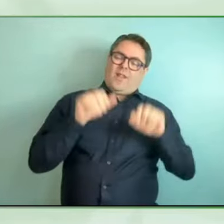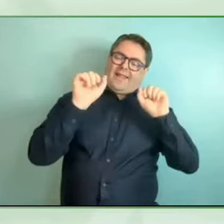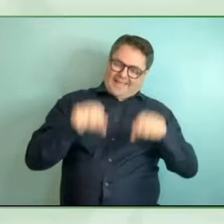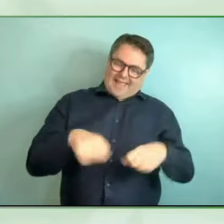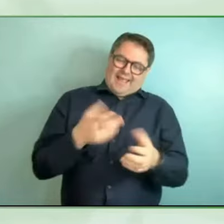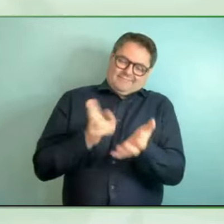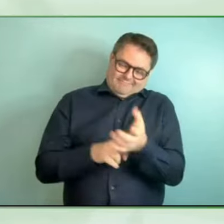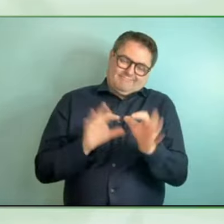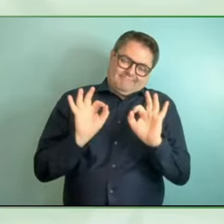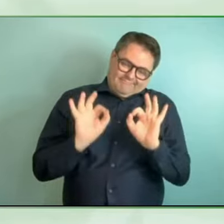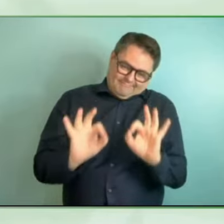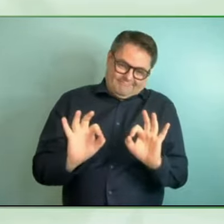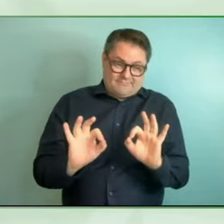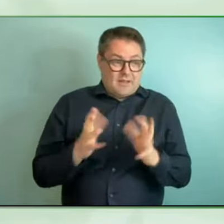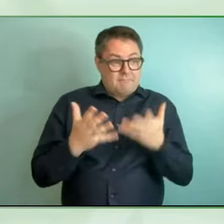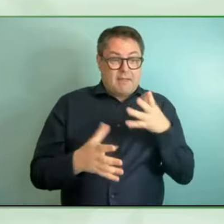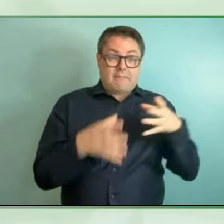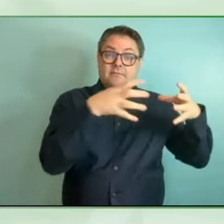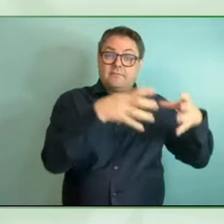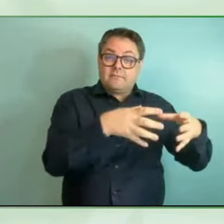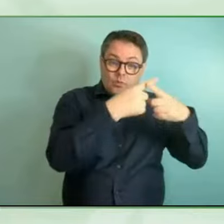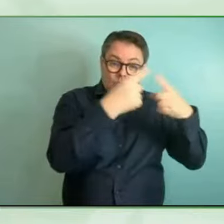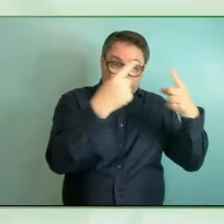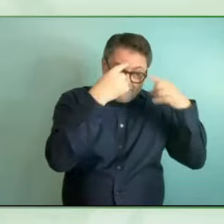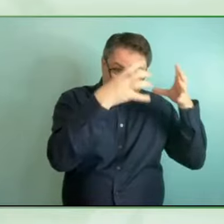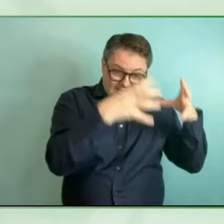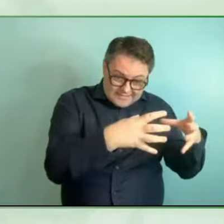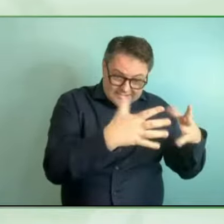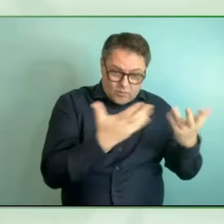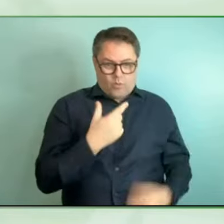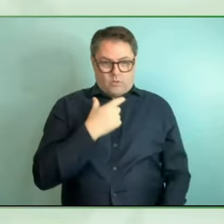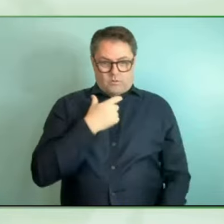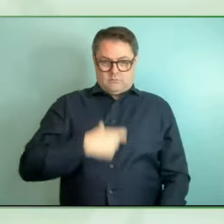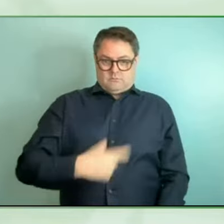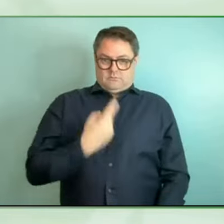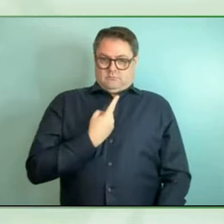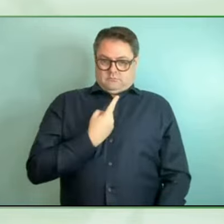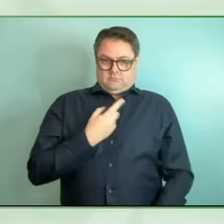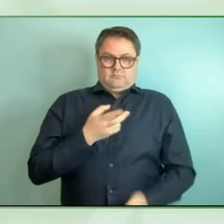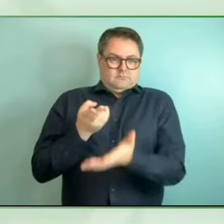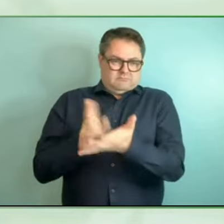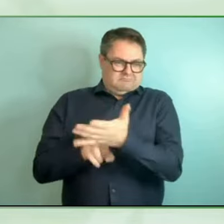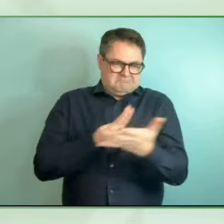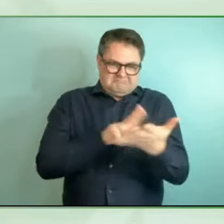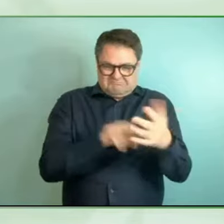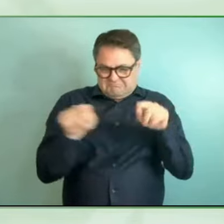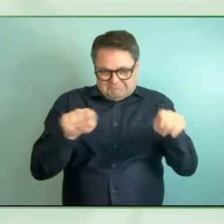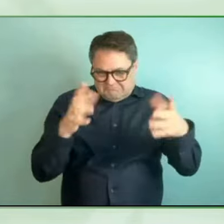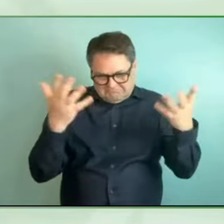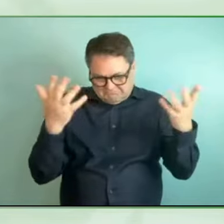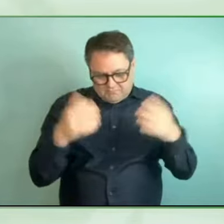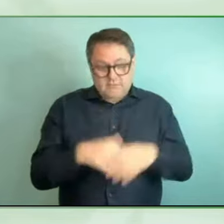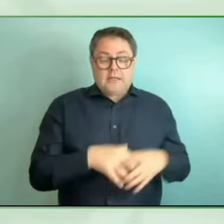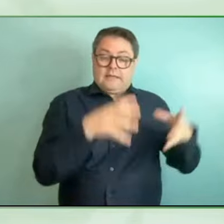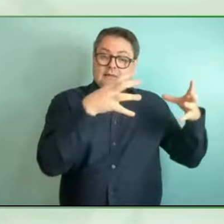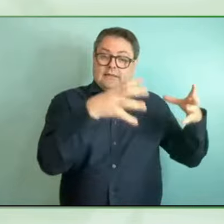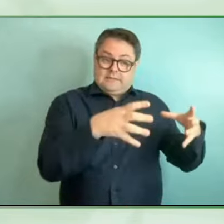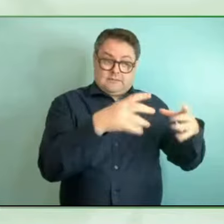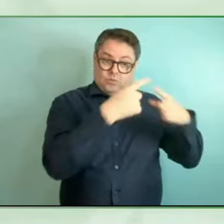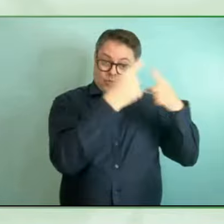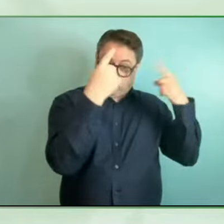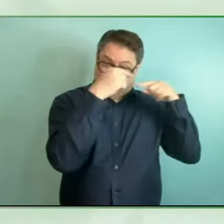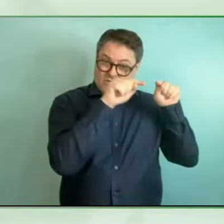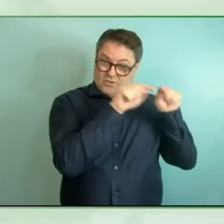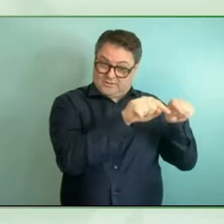sign it as an institution or you can sign it as an individual. And for me, for institutions, especially for university who